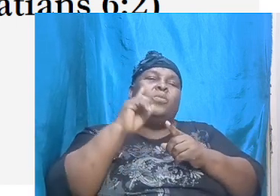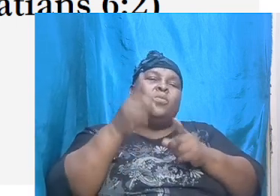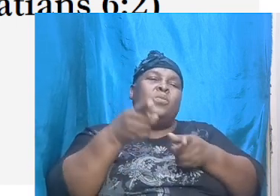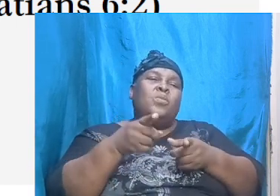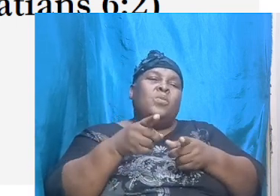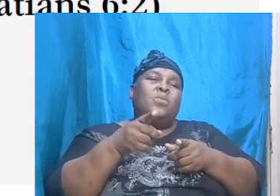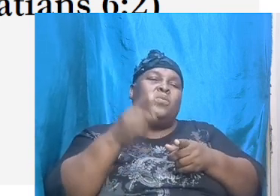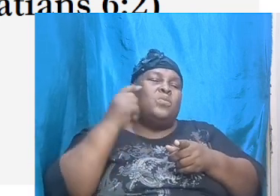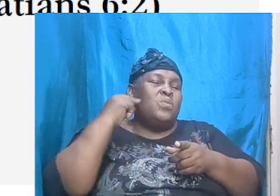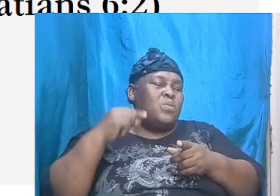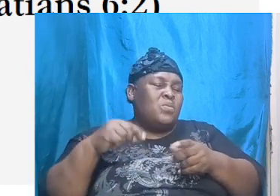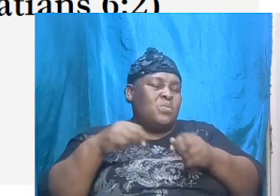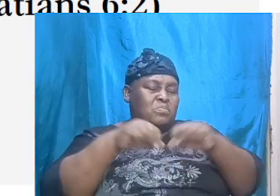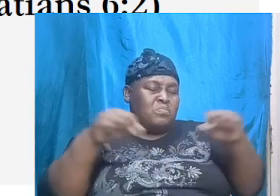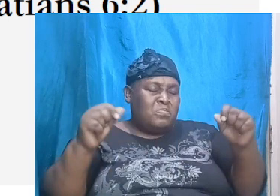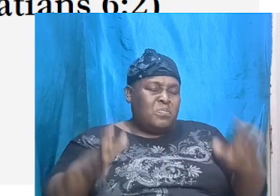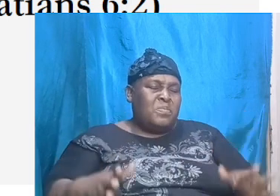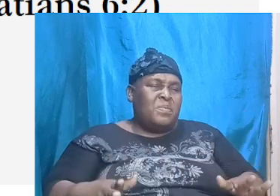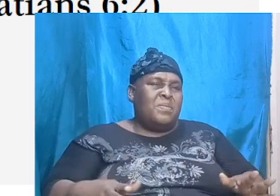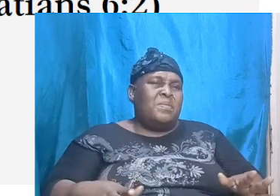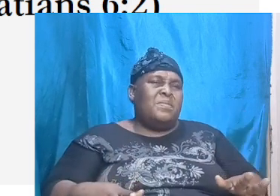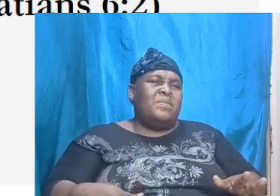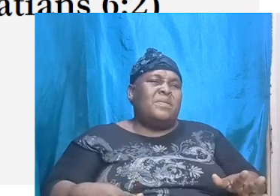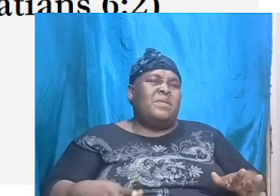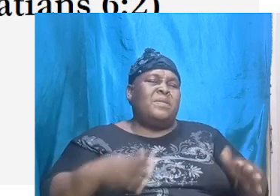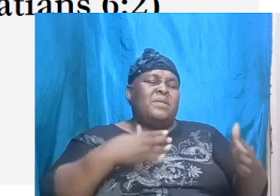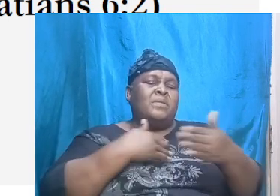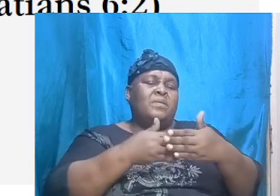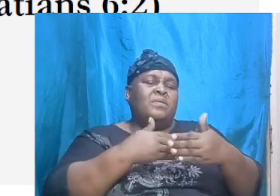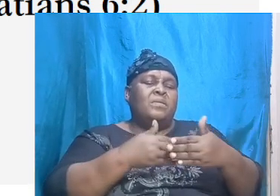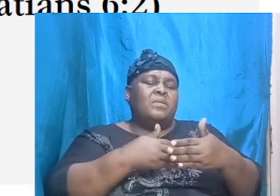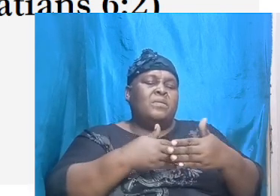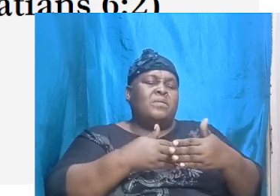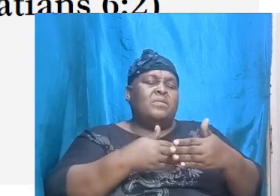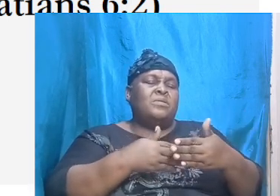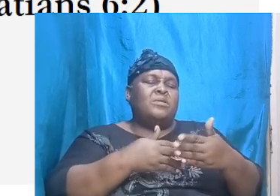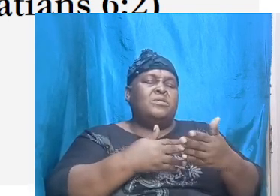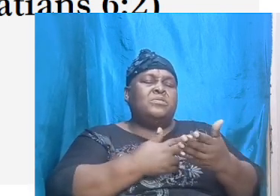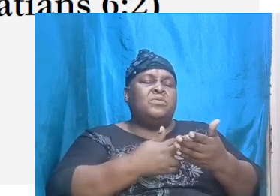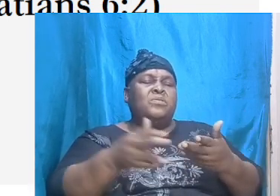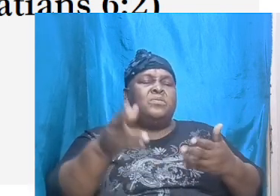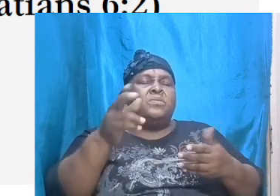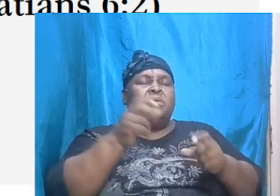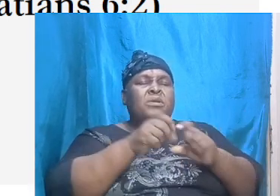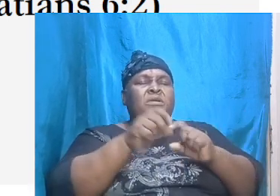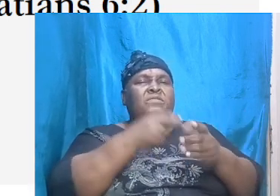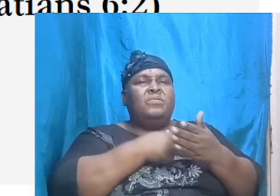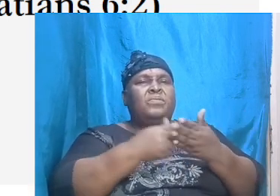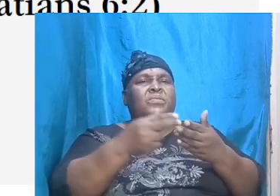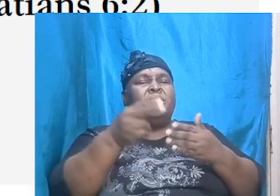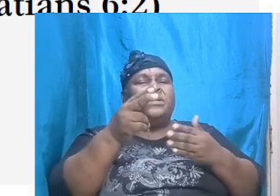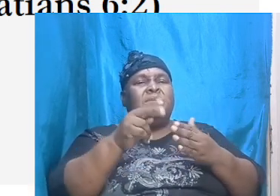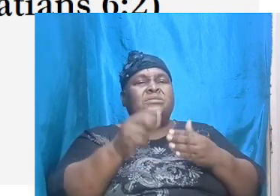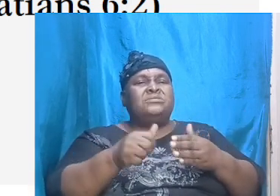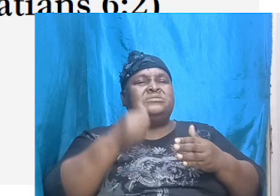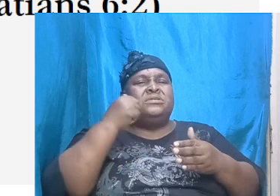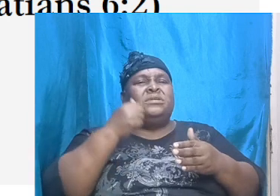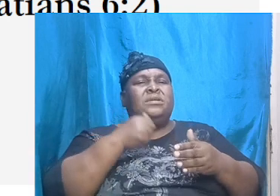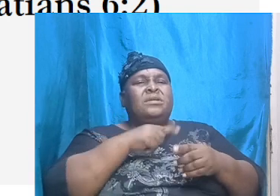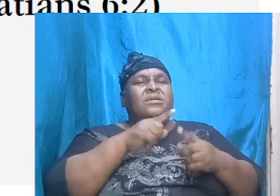golden altar of incense, it is as closest to the Holy of Holies. And when you're close to the Holy of Holies, it means you're close to